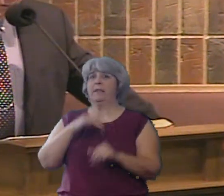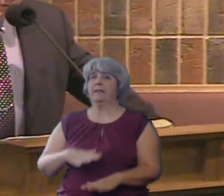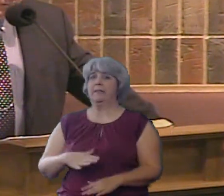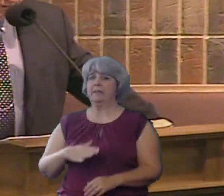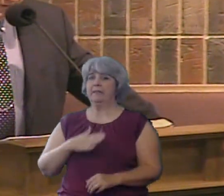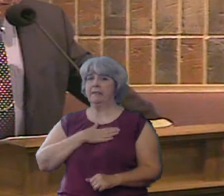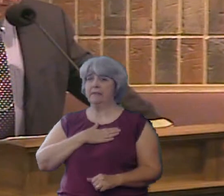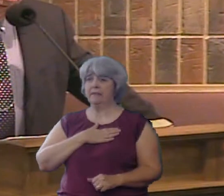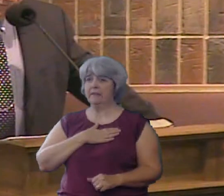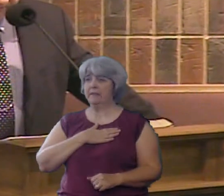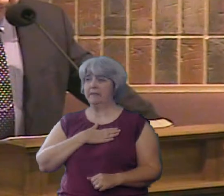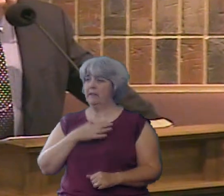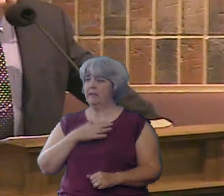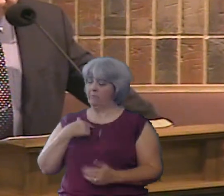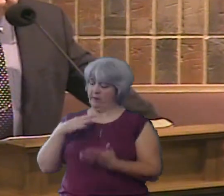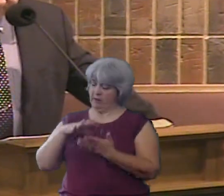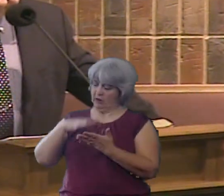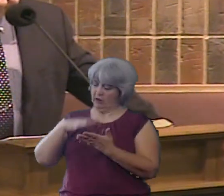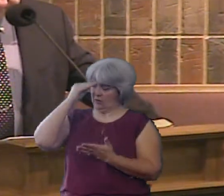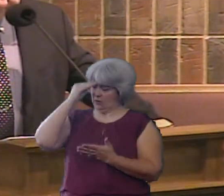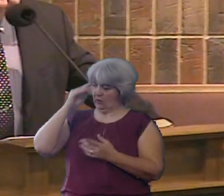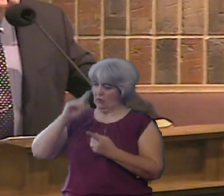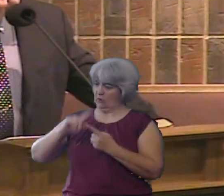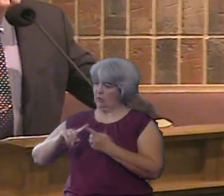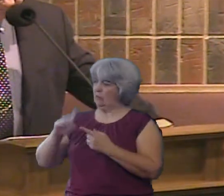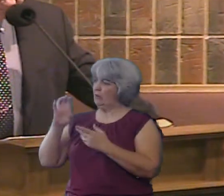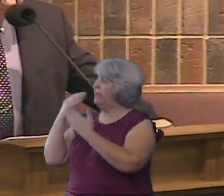if we learn to live in thankfulness.